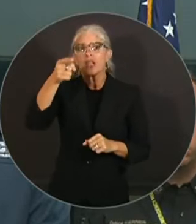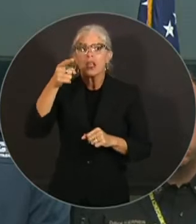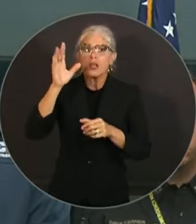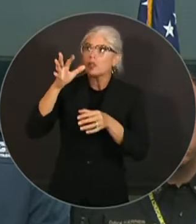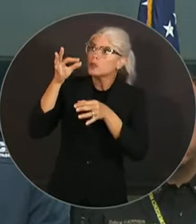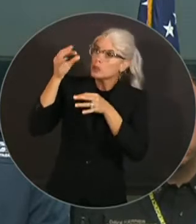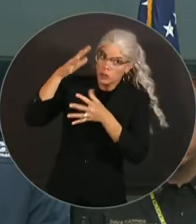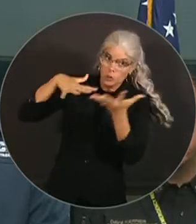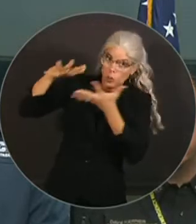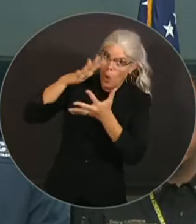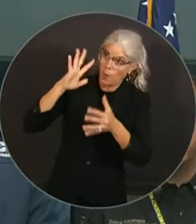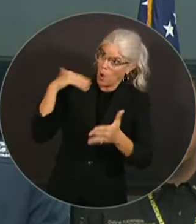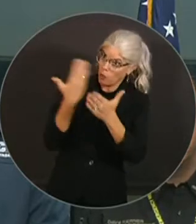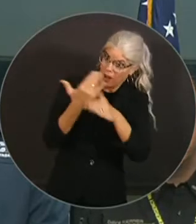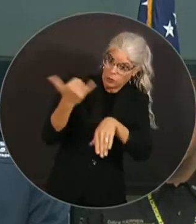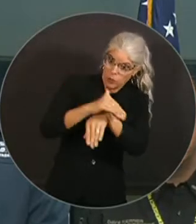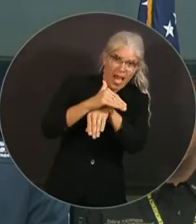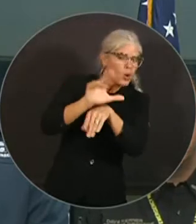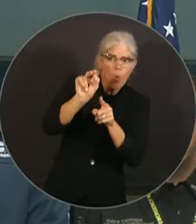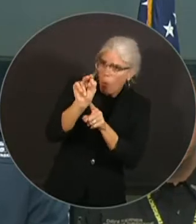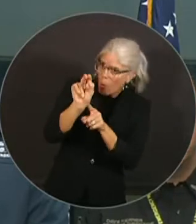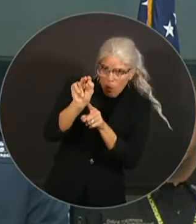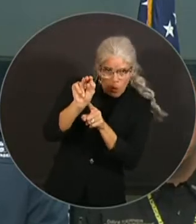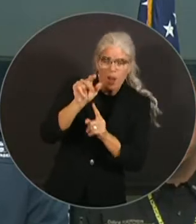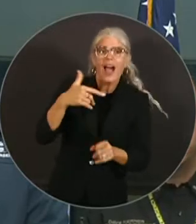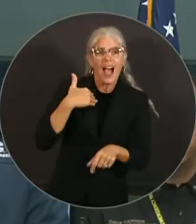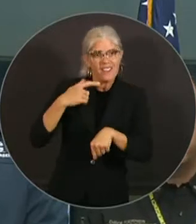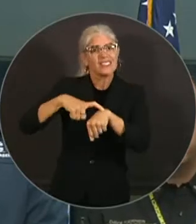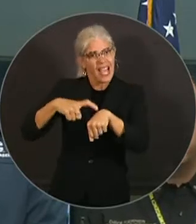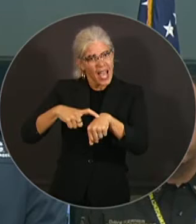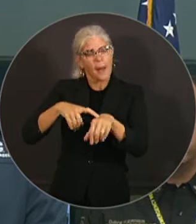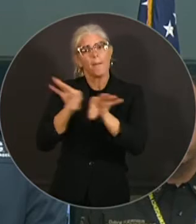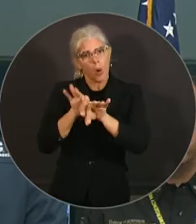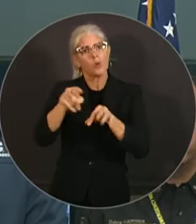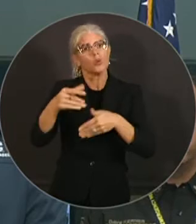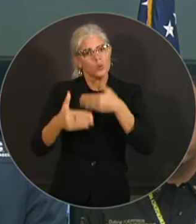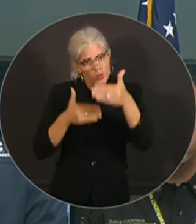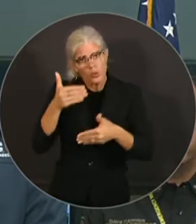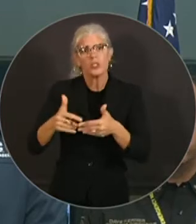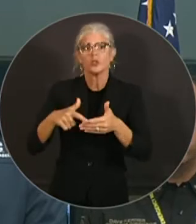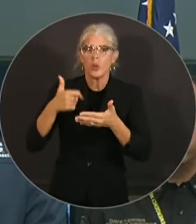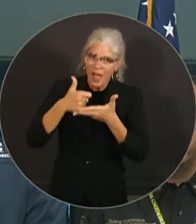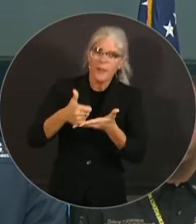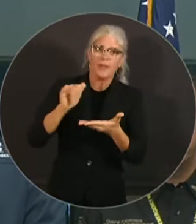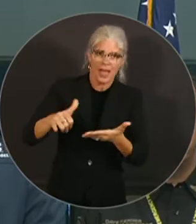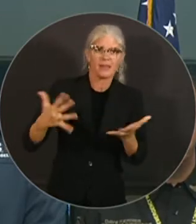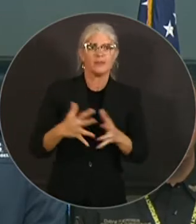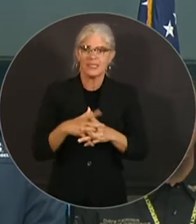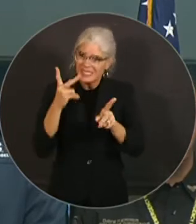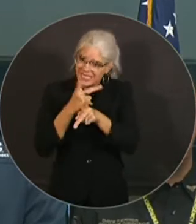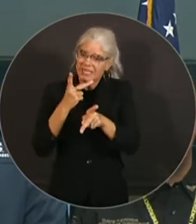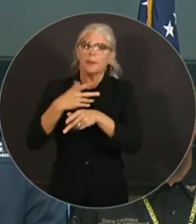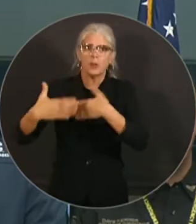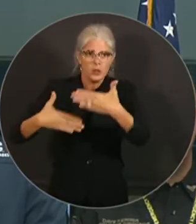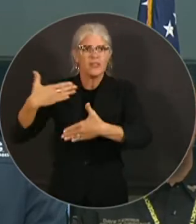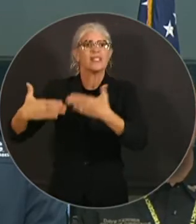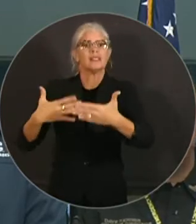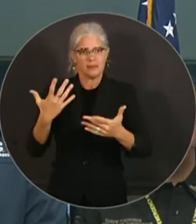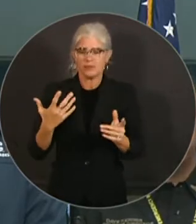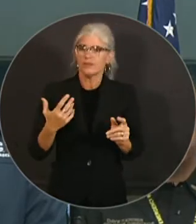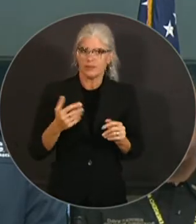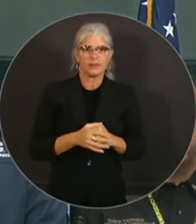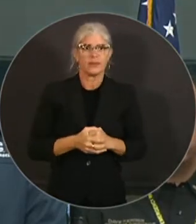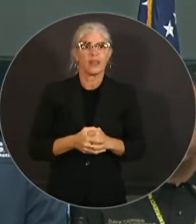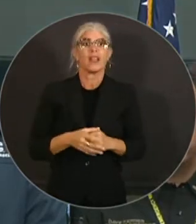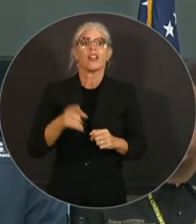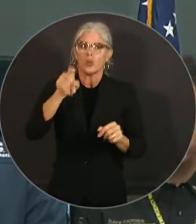tonight, but FDOT is doing what they can to ameliorate that and to be able to keep things moving as best as possible. Visit